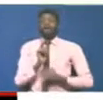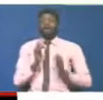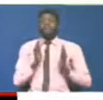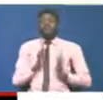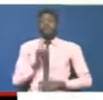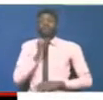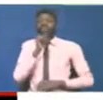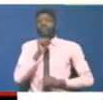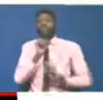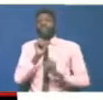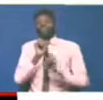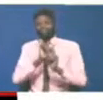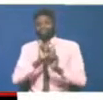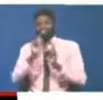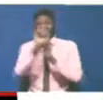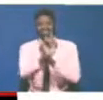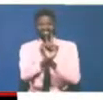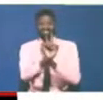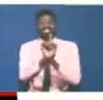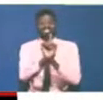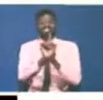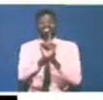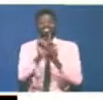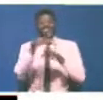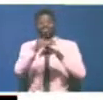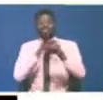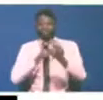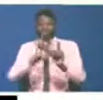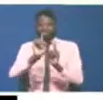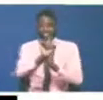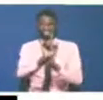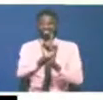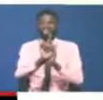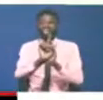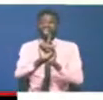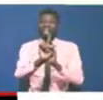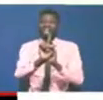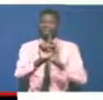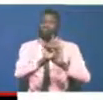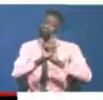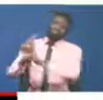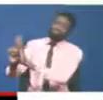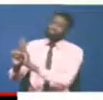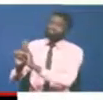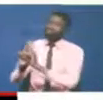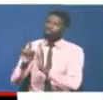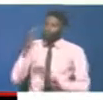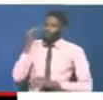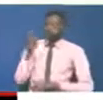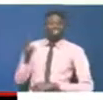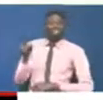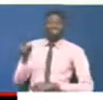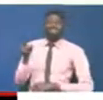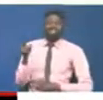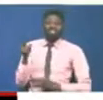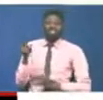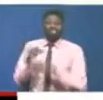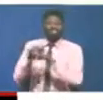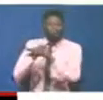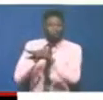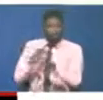do? I push them on account of them being too slow, and that is really abuse. Mm-hmm. That's a mild form of abuse